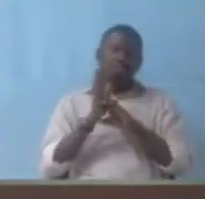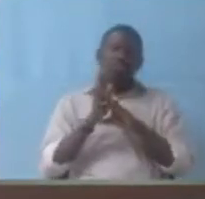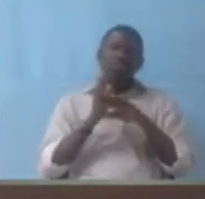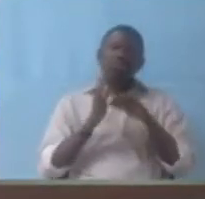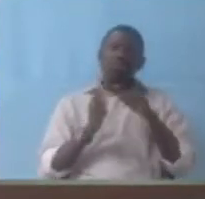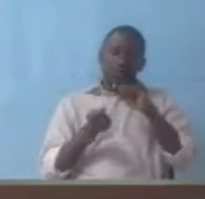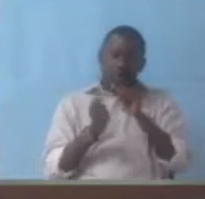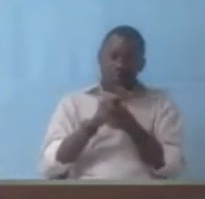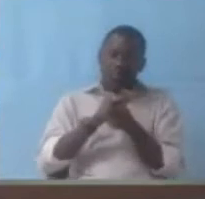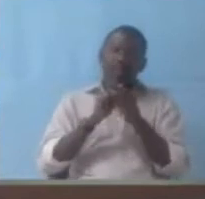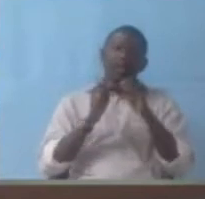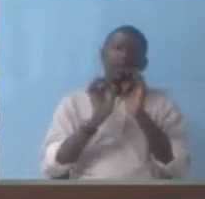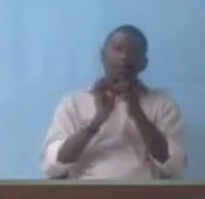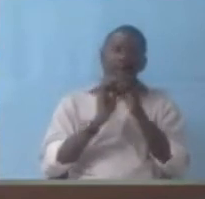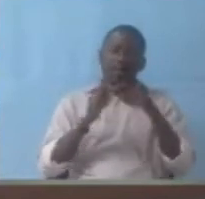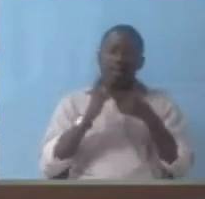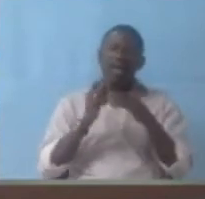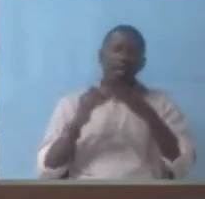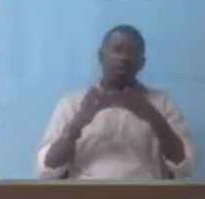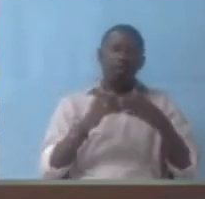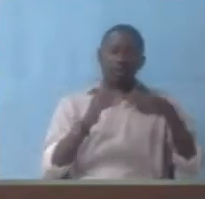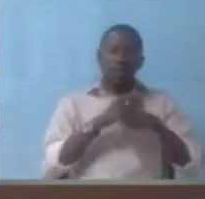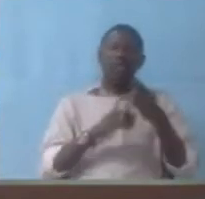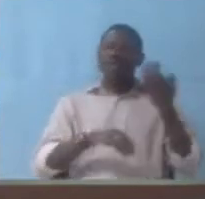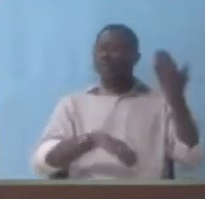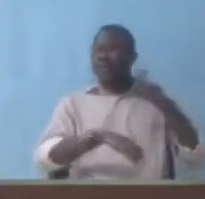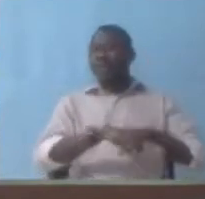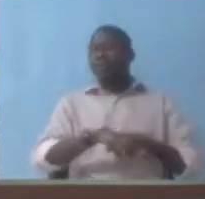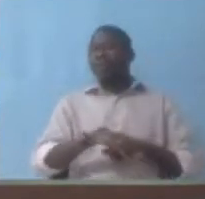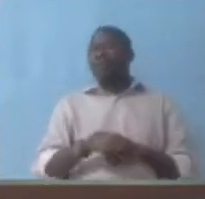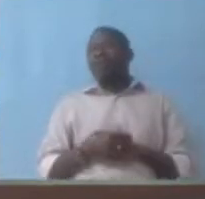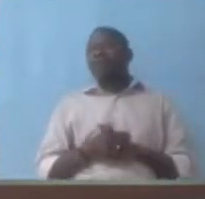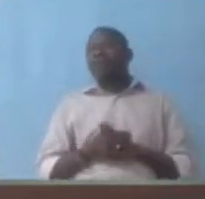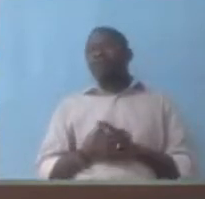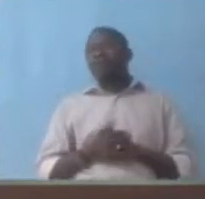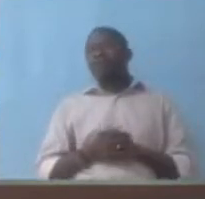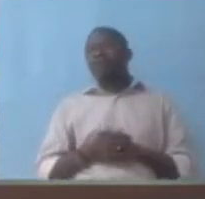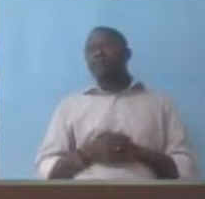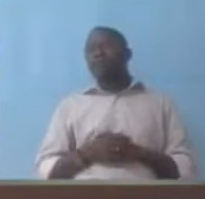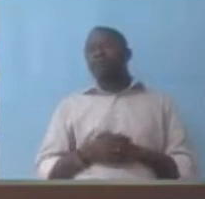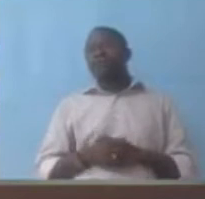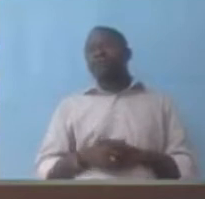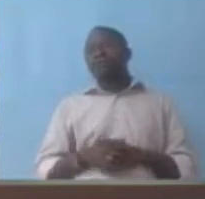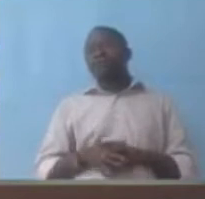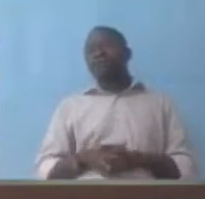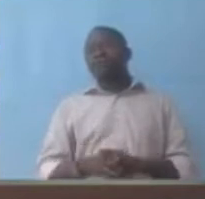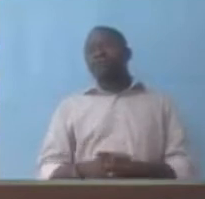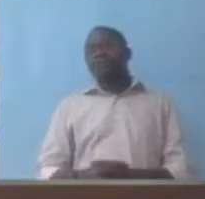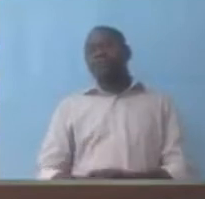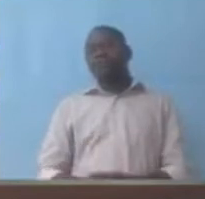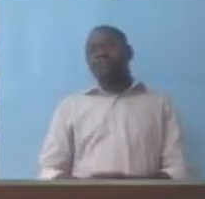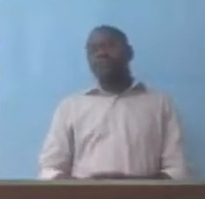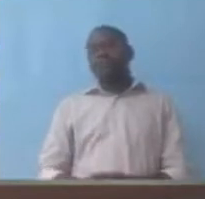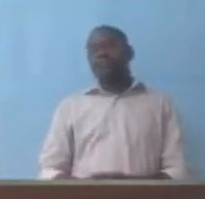period. Udalilole ya sabu, itataka bunda fulanja kwenye murundi na constitution okono, meya lonko,